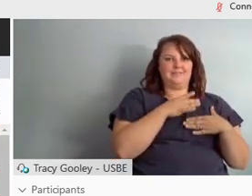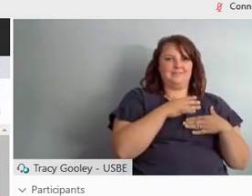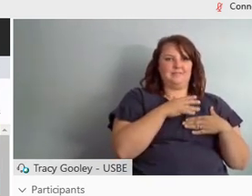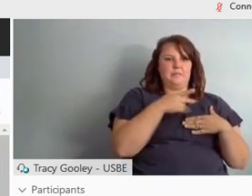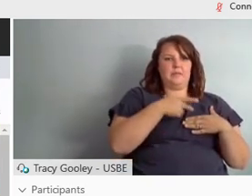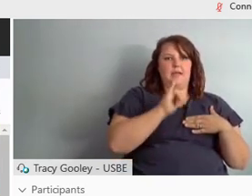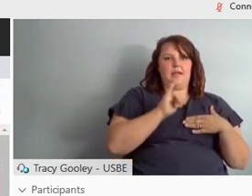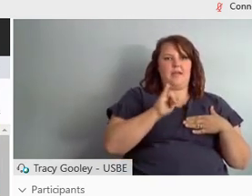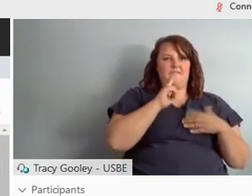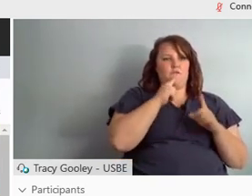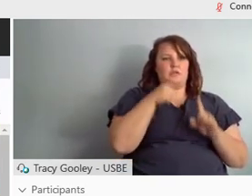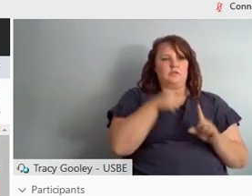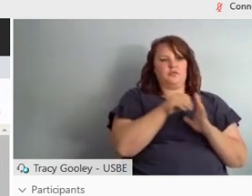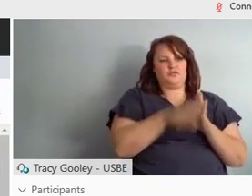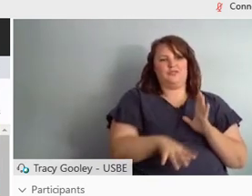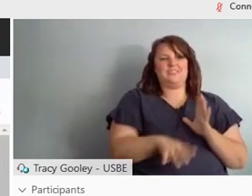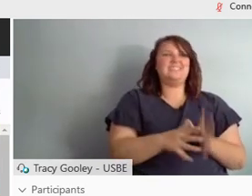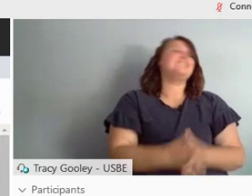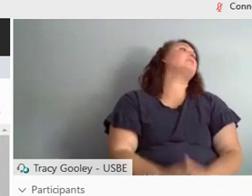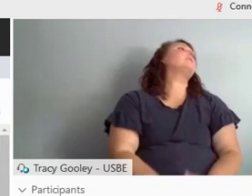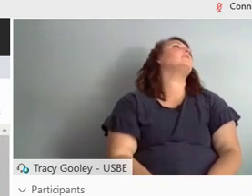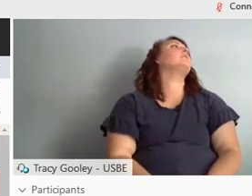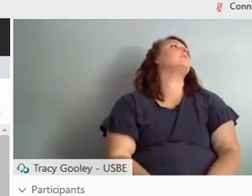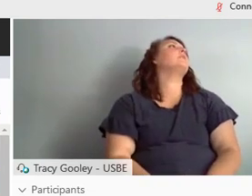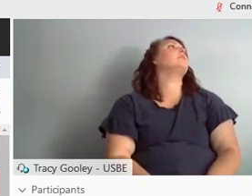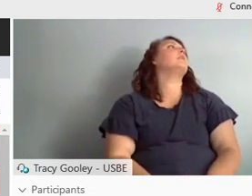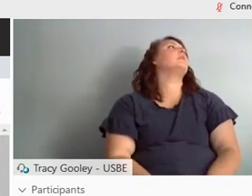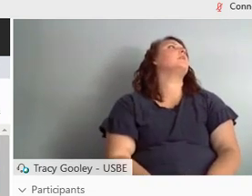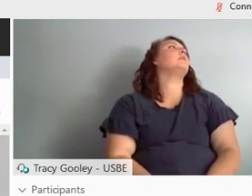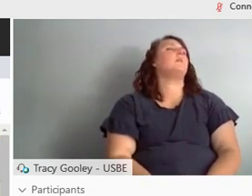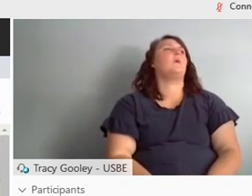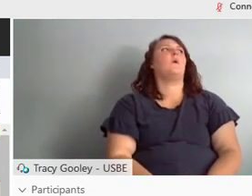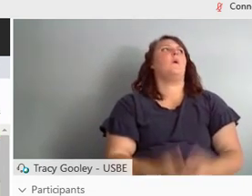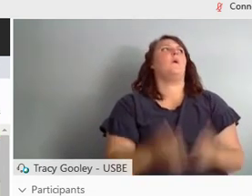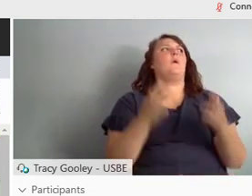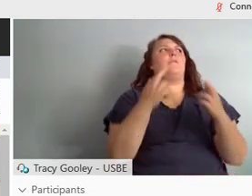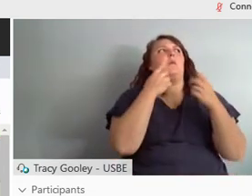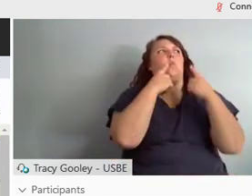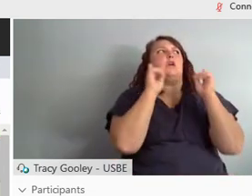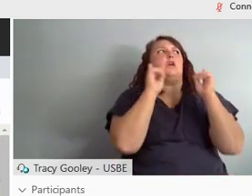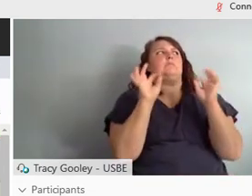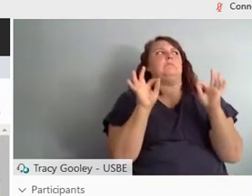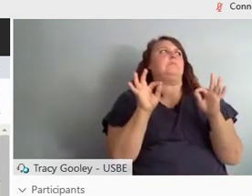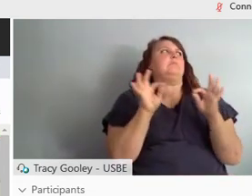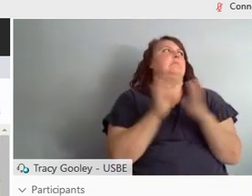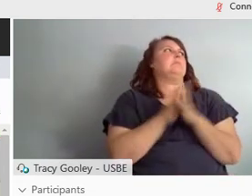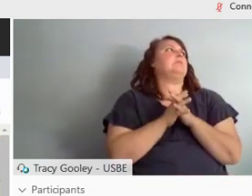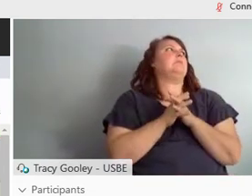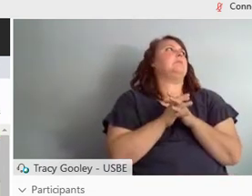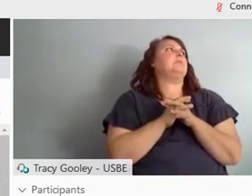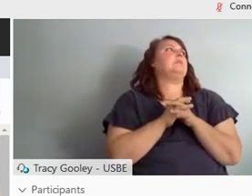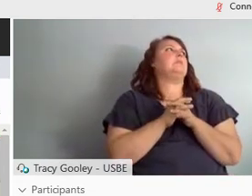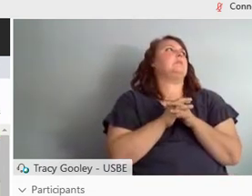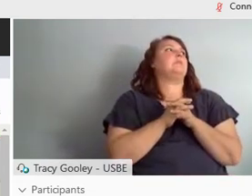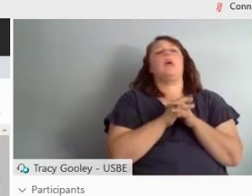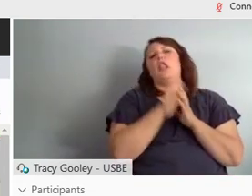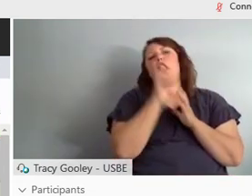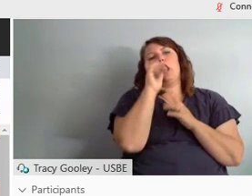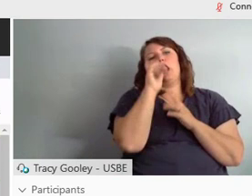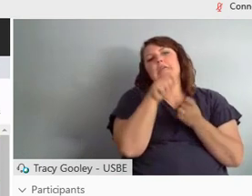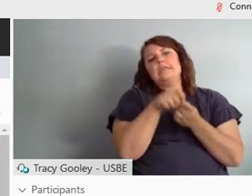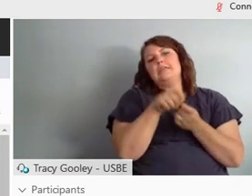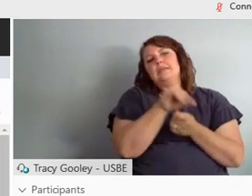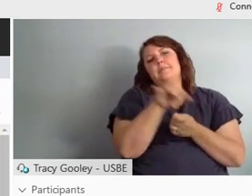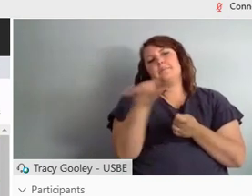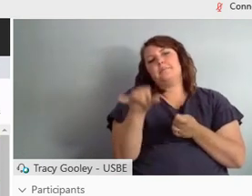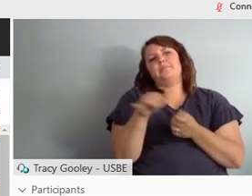PII for certain students. So hopefully this website loads correctly. It looks just the